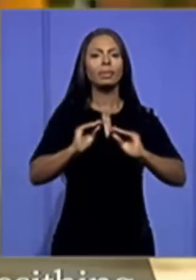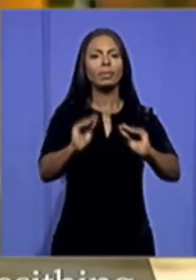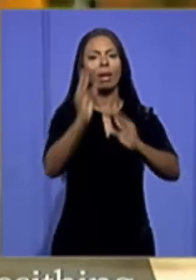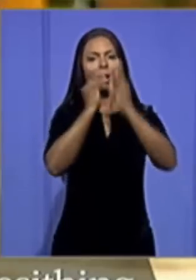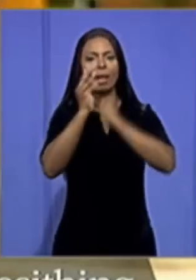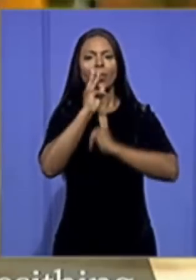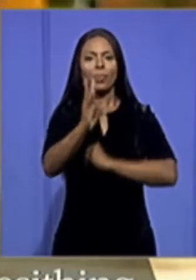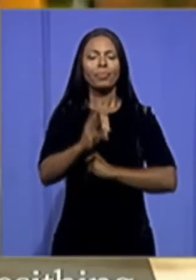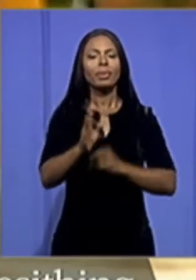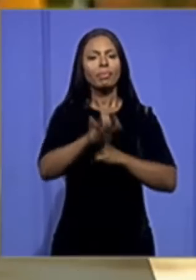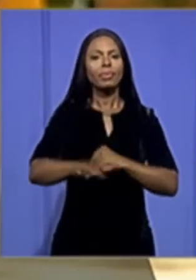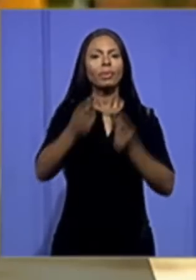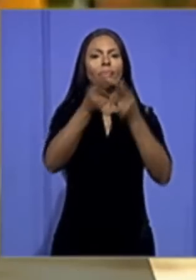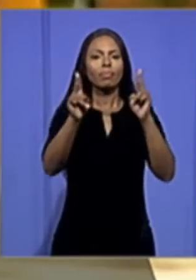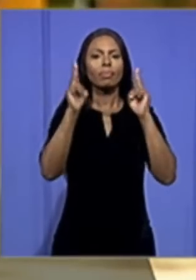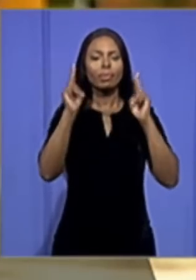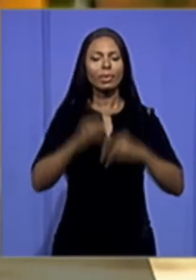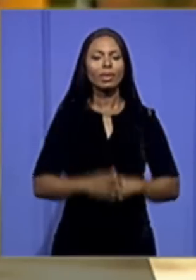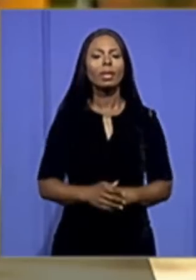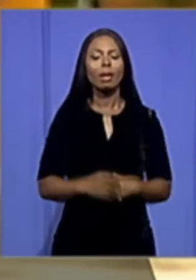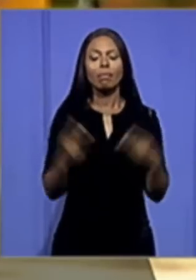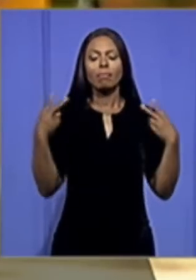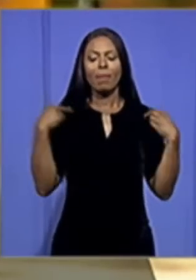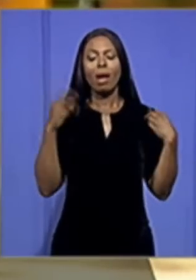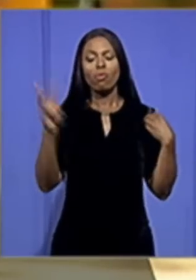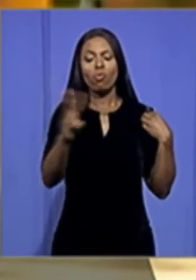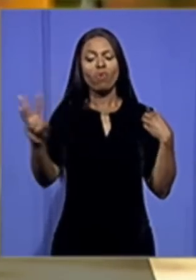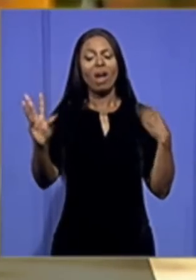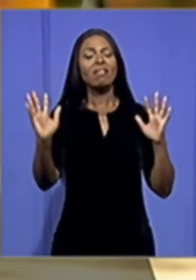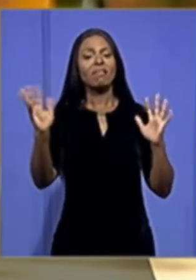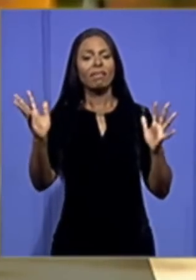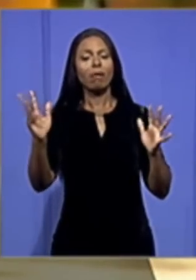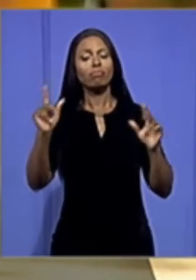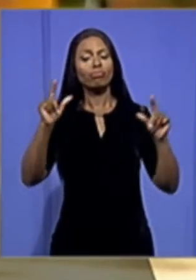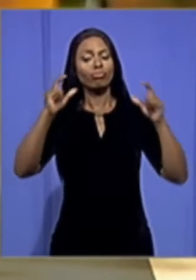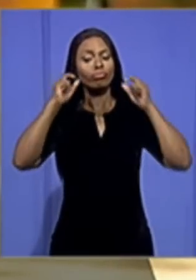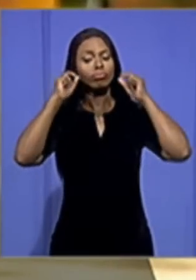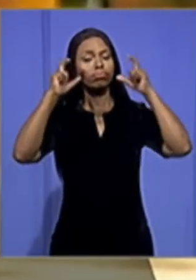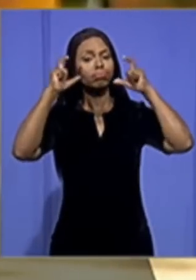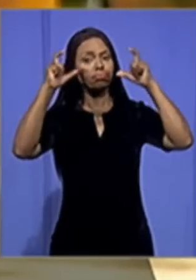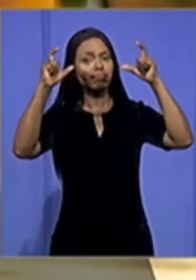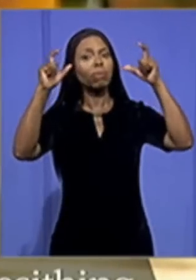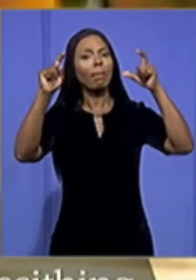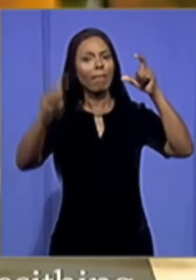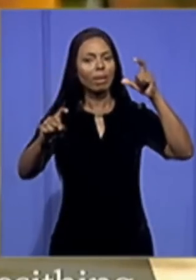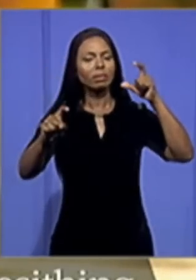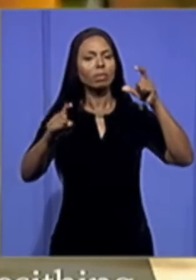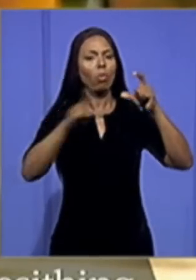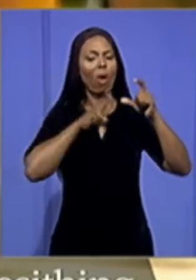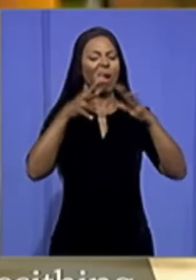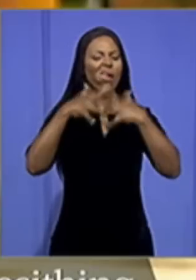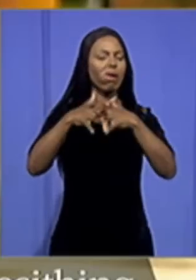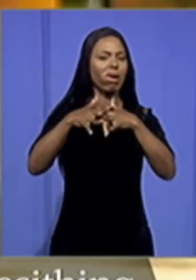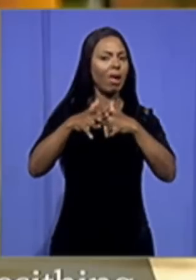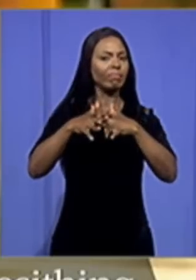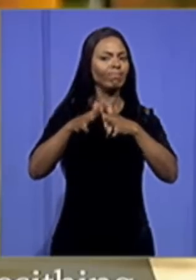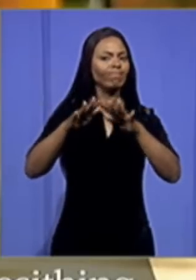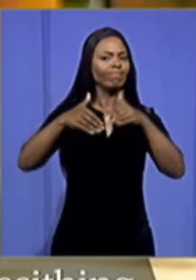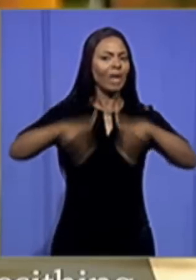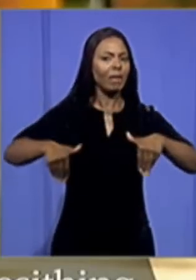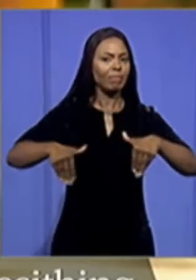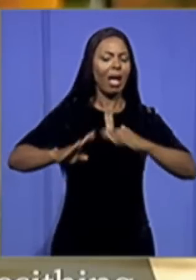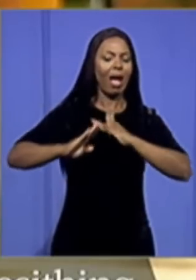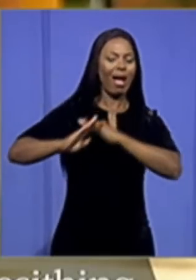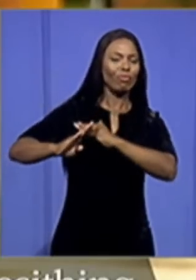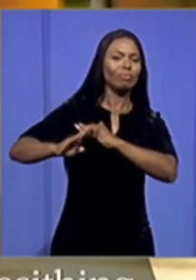our security to ensure that we don't have disruptions and we don't create an impression that we are